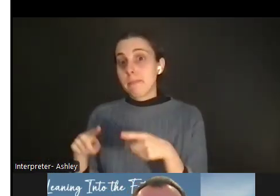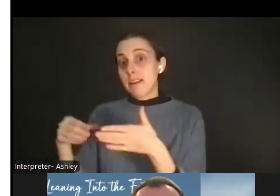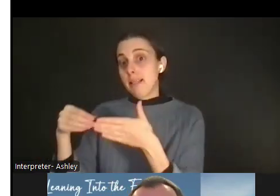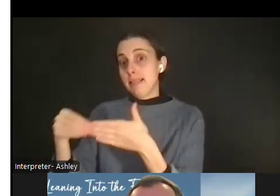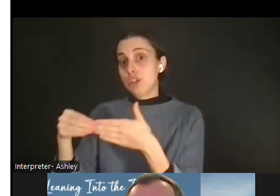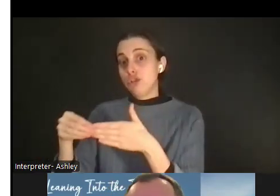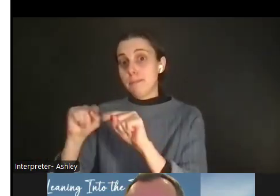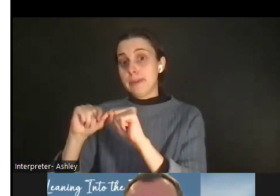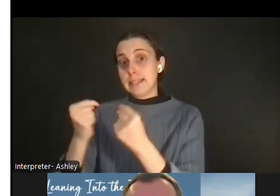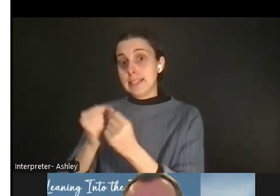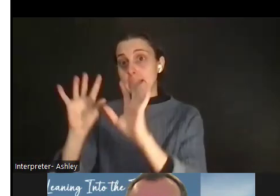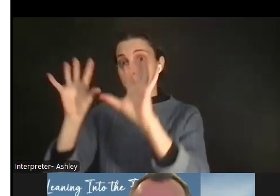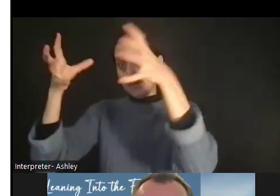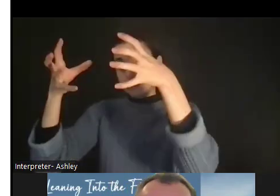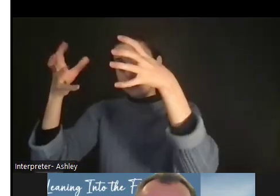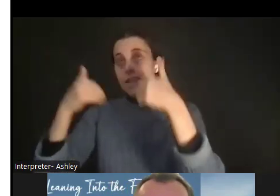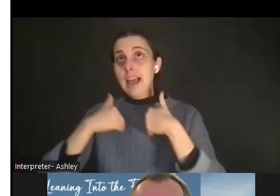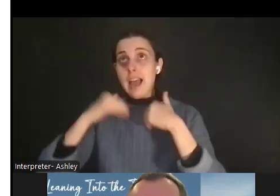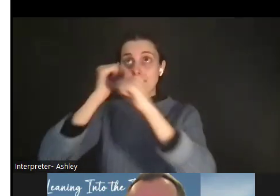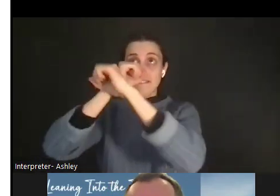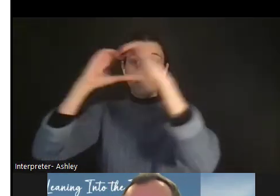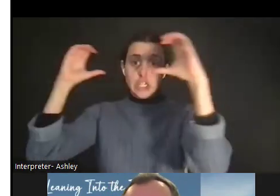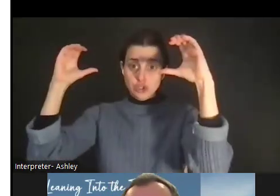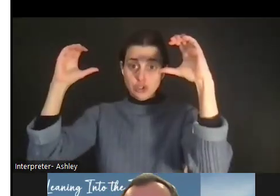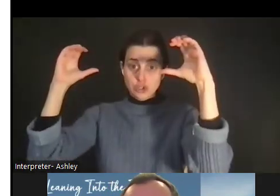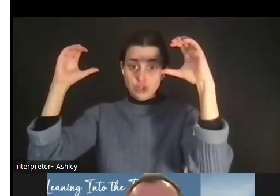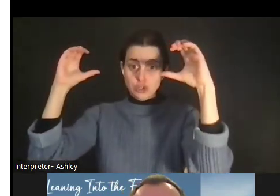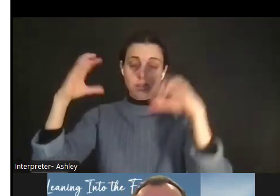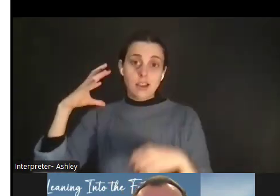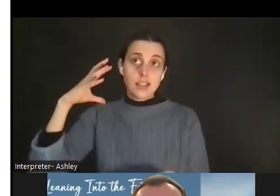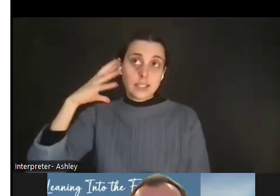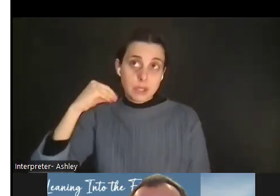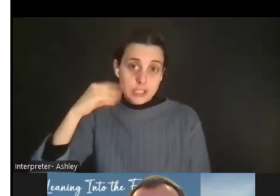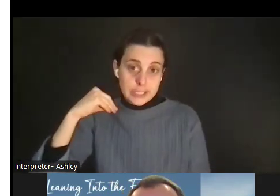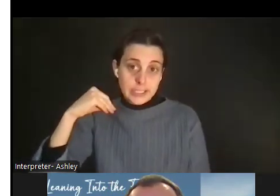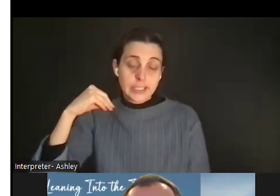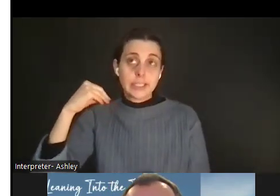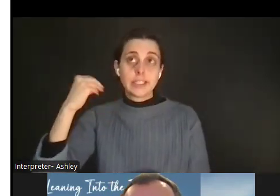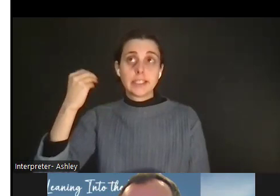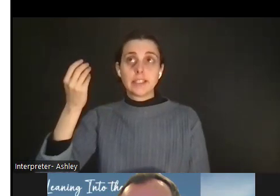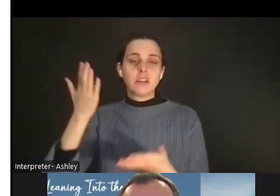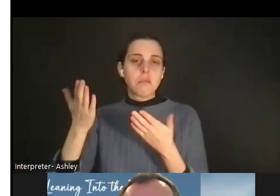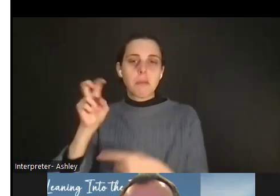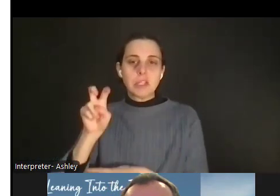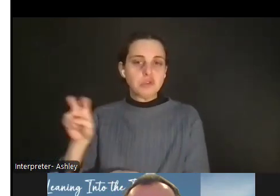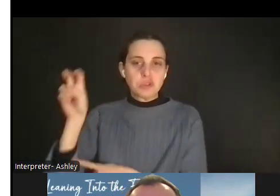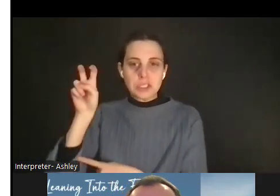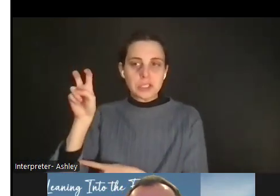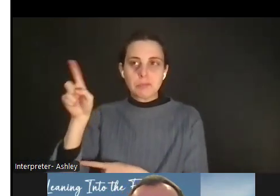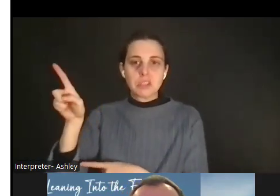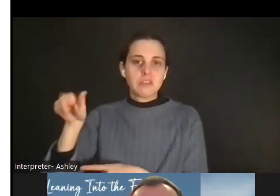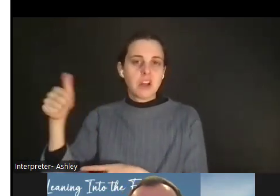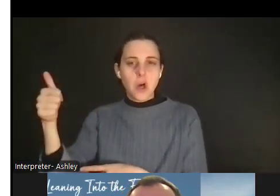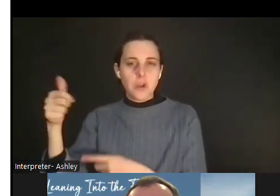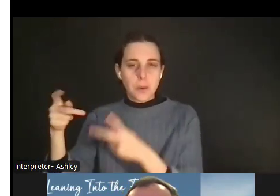has this vision. Maybe they experience, maybe they take a trip to Toyota in Japan, and they come back